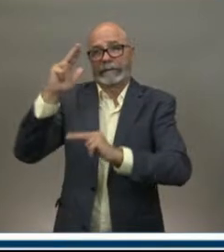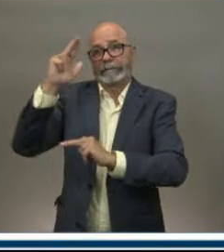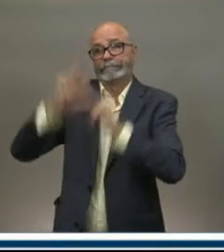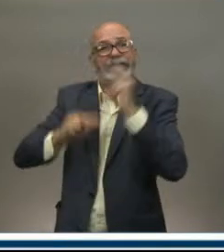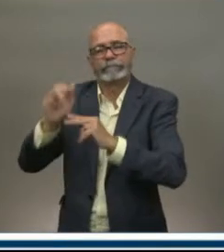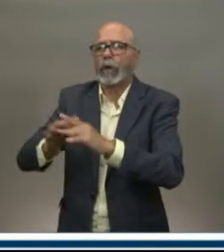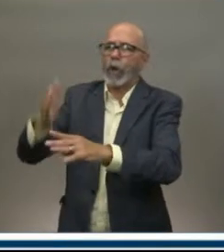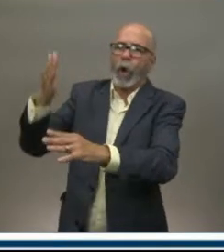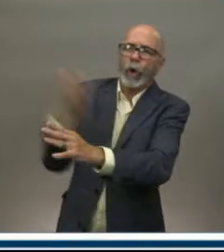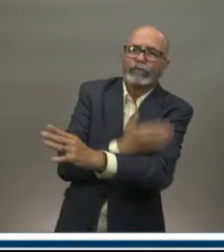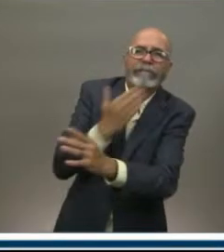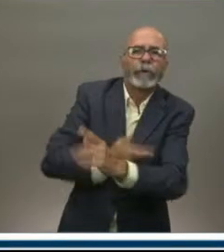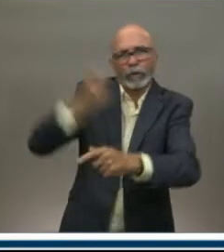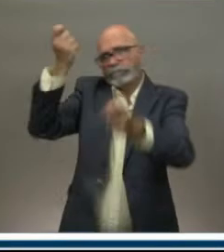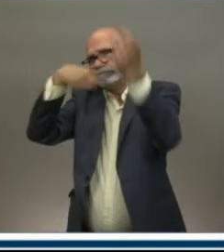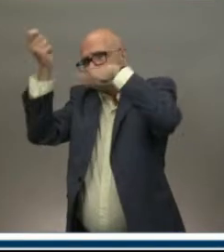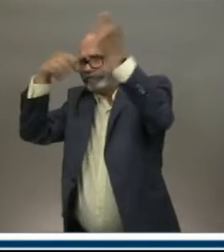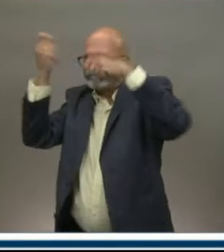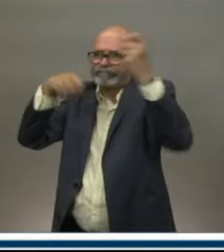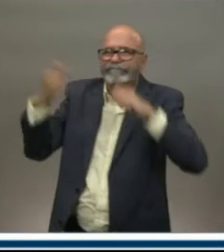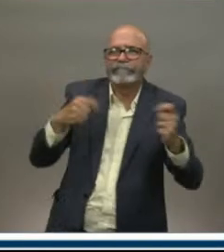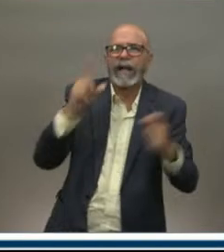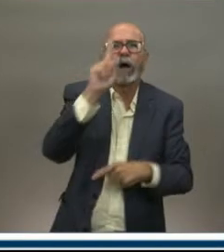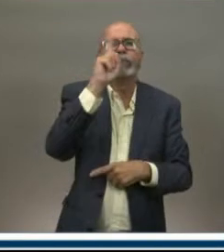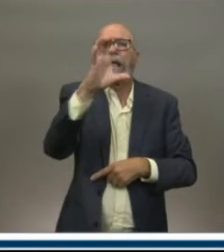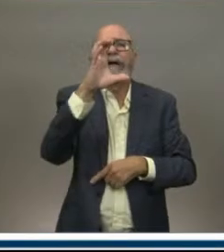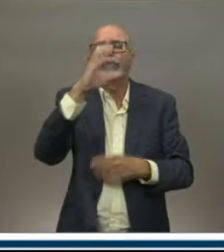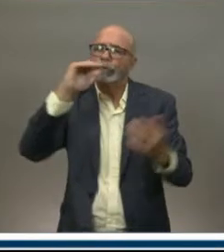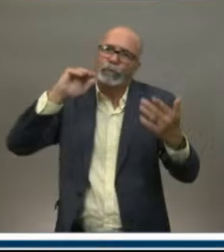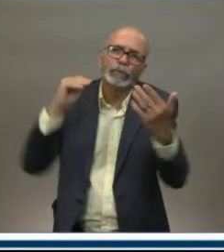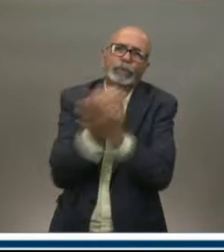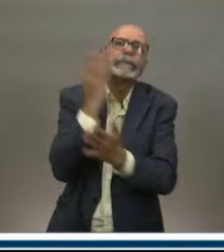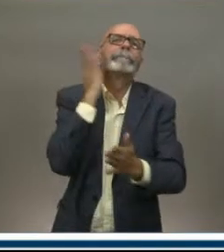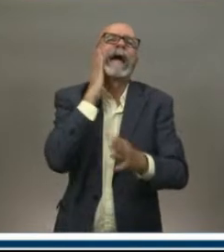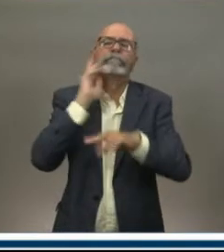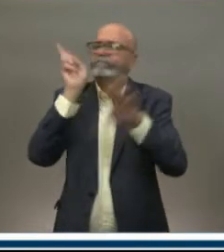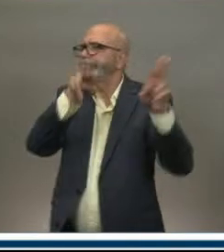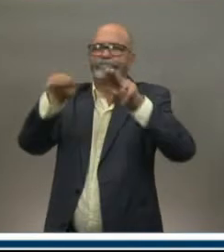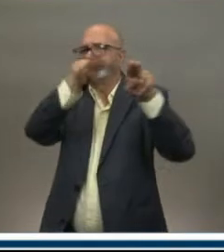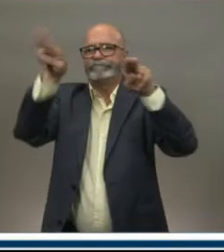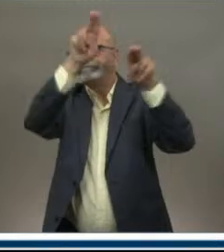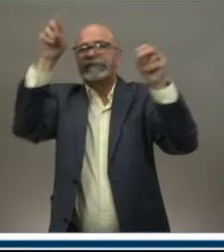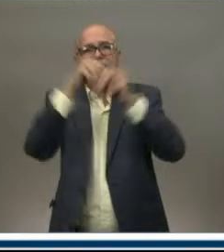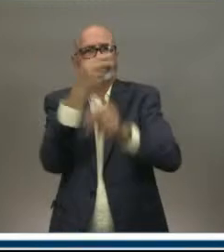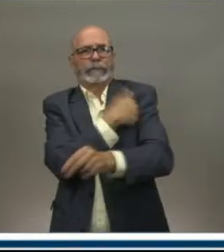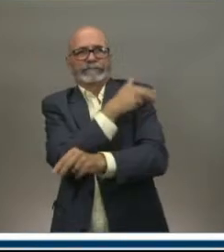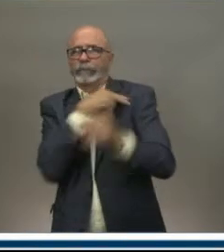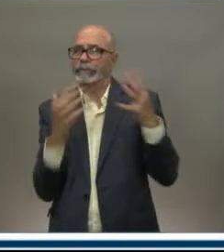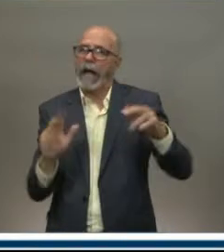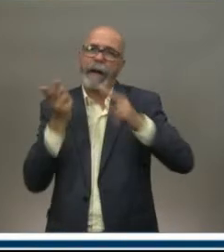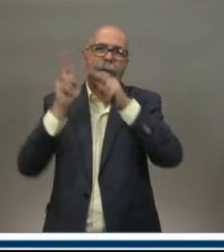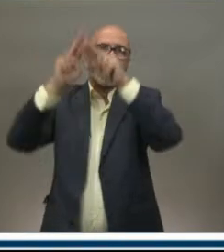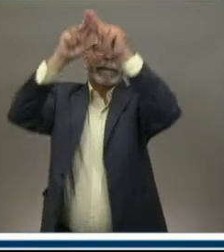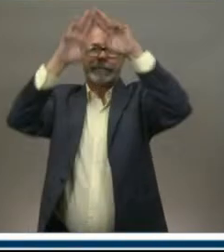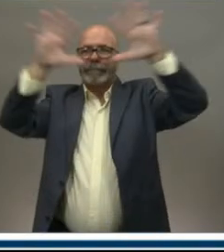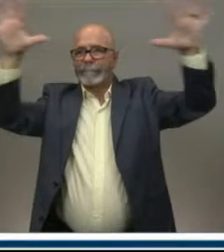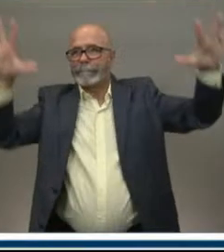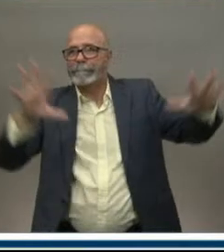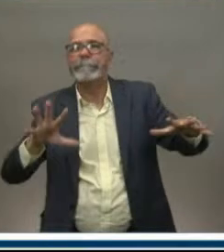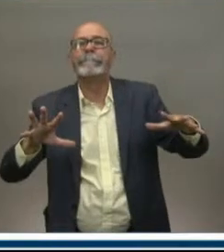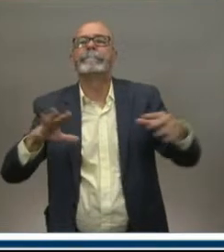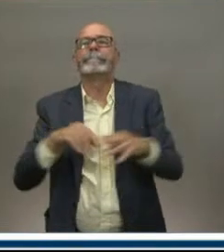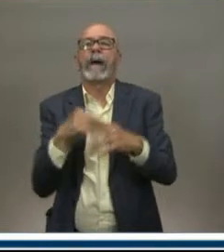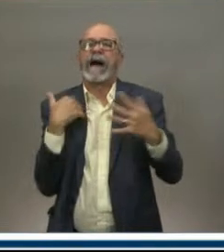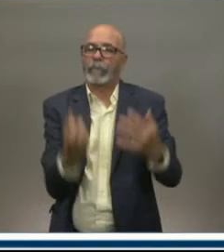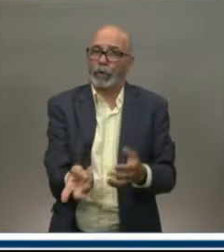over 100 new beds that we're building within the province that are building to single room standards. We